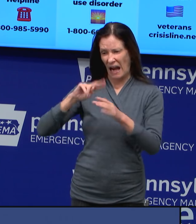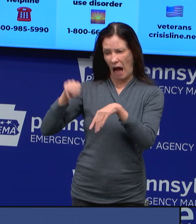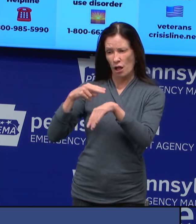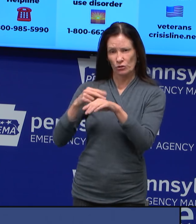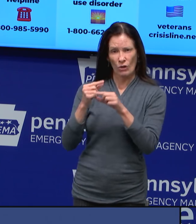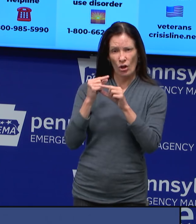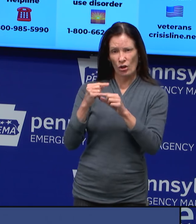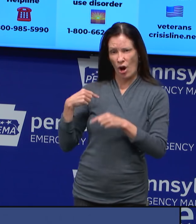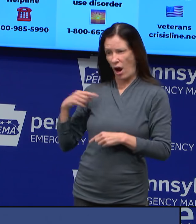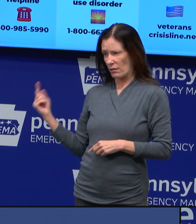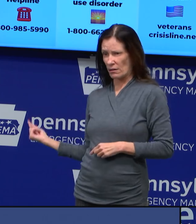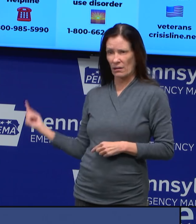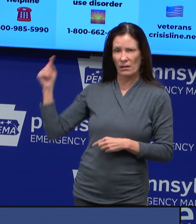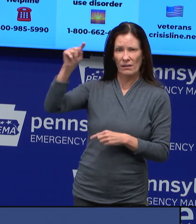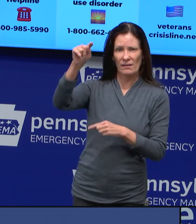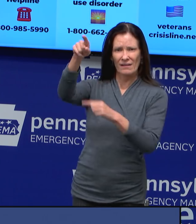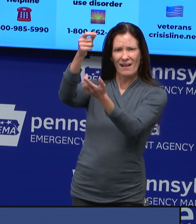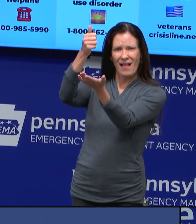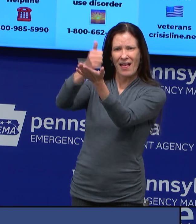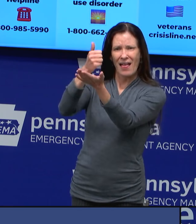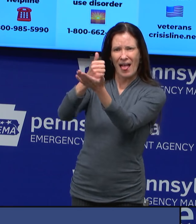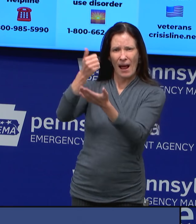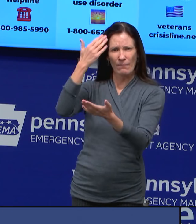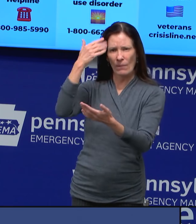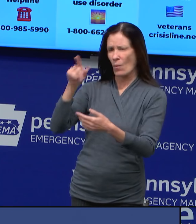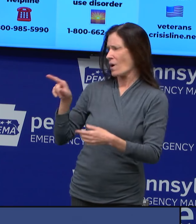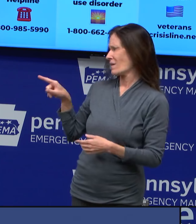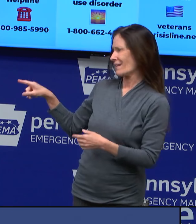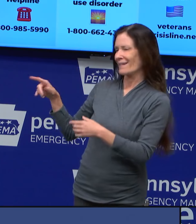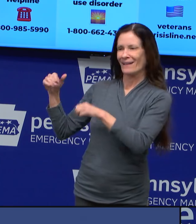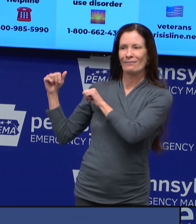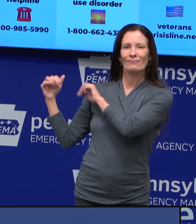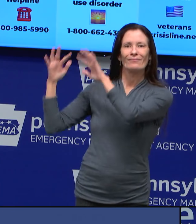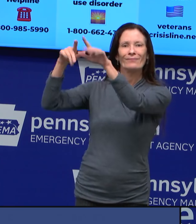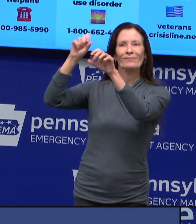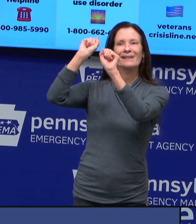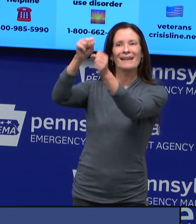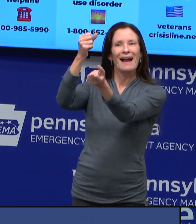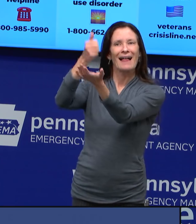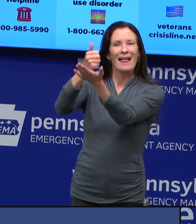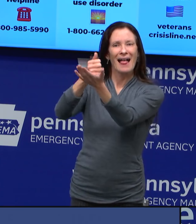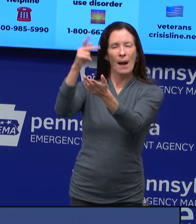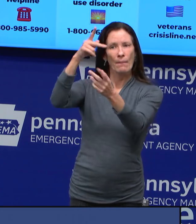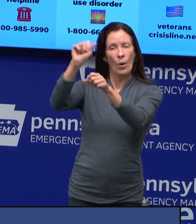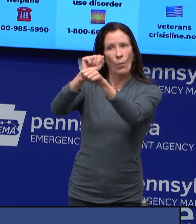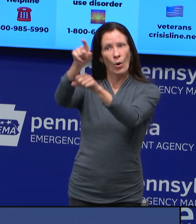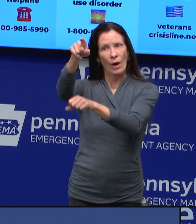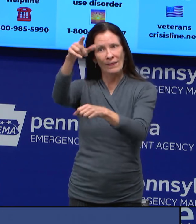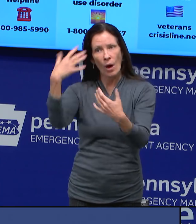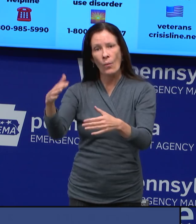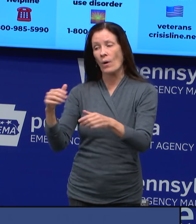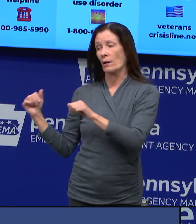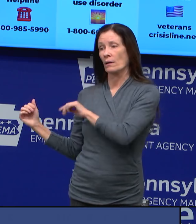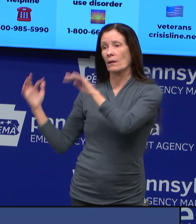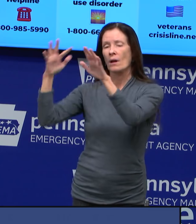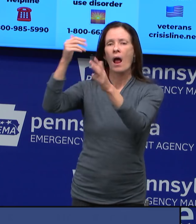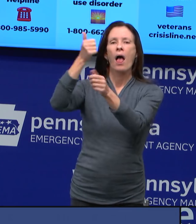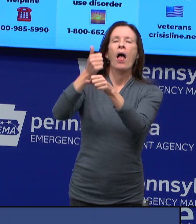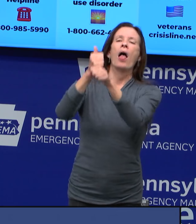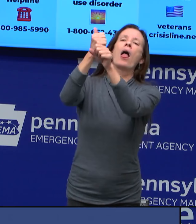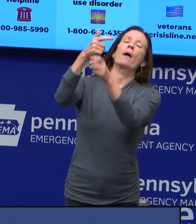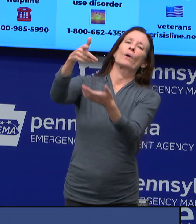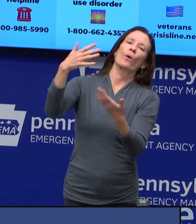help. And so it is a challenge. And we have our great disease detectives doing epidemiology